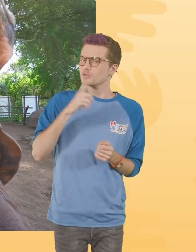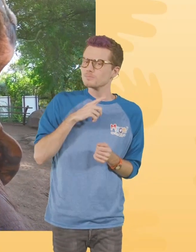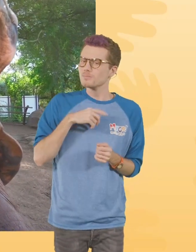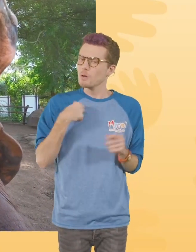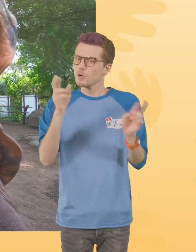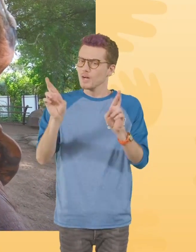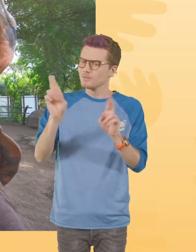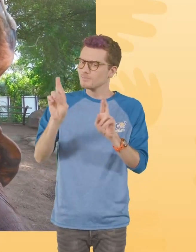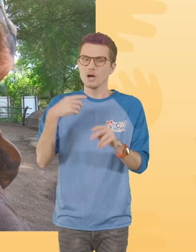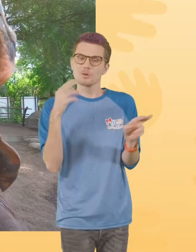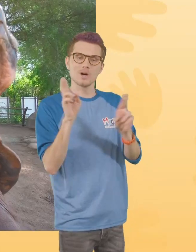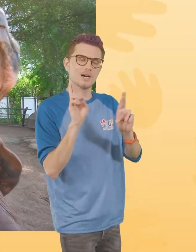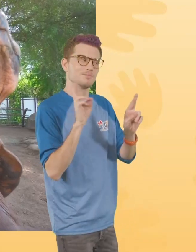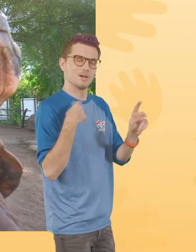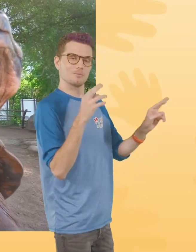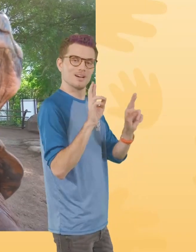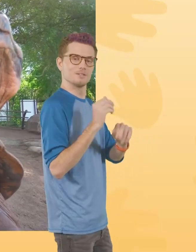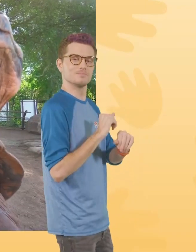Okay, my turn.